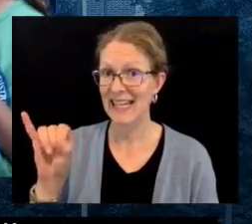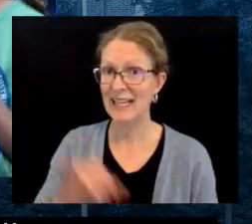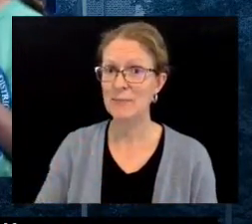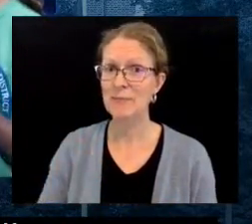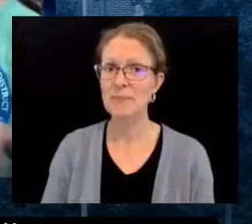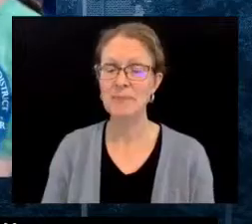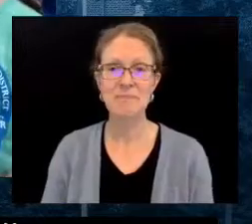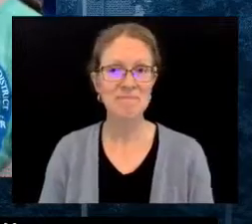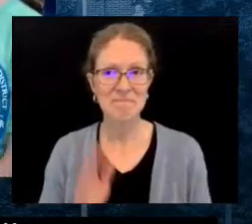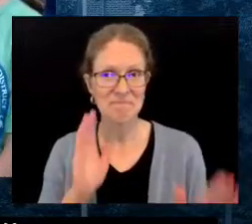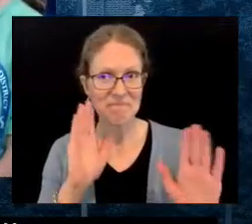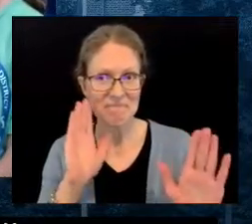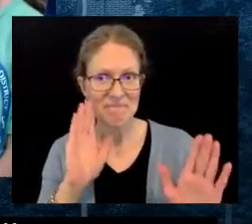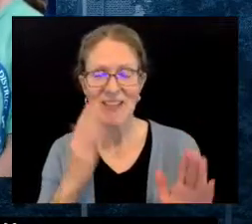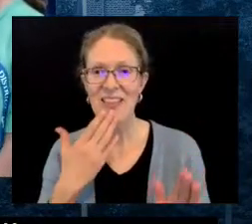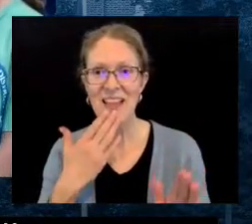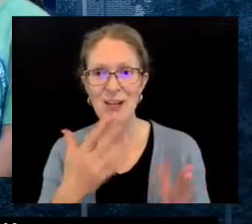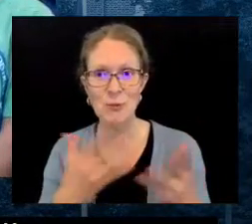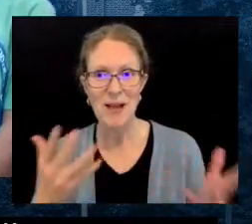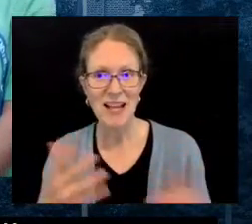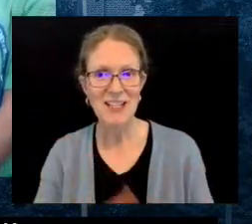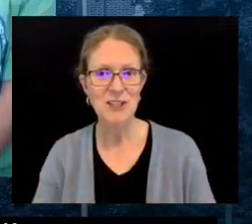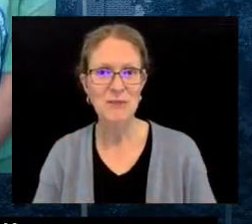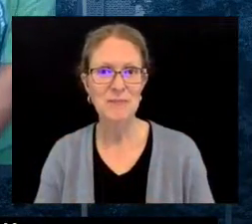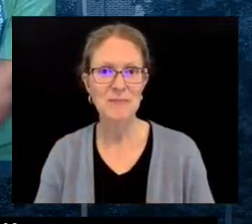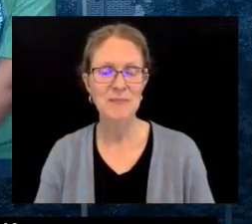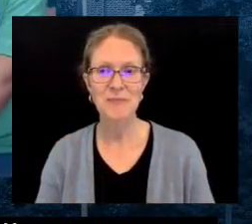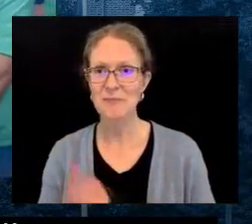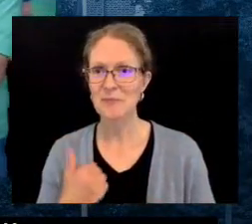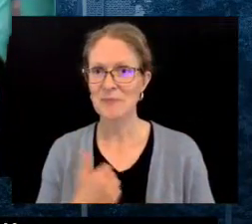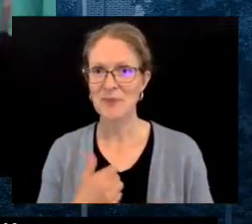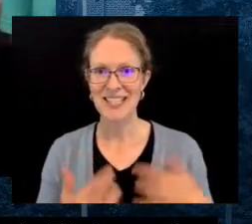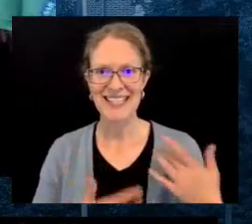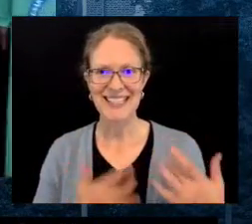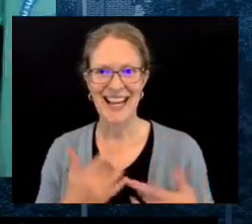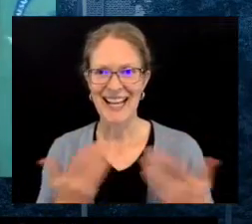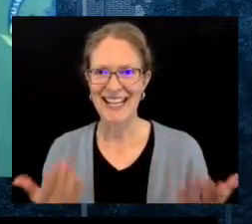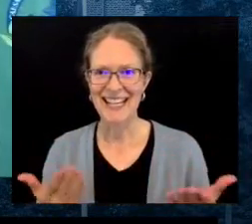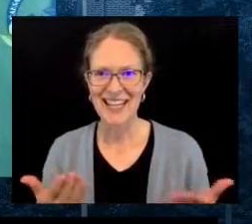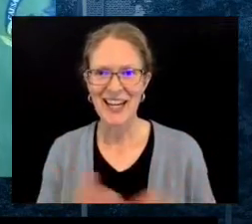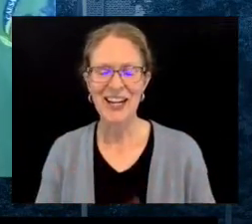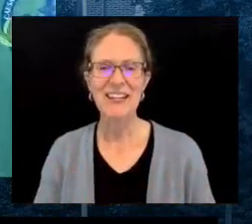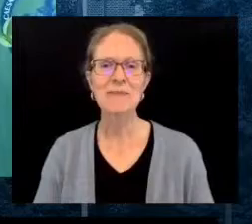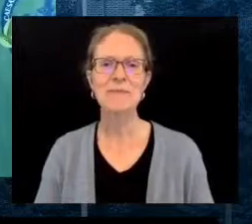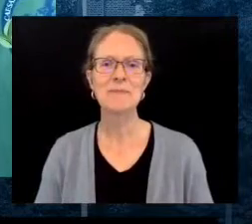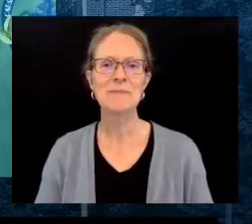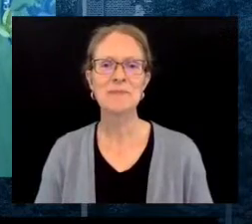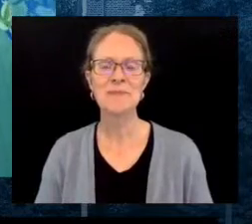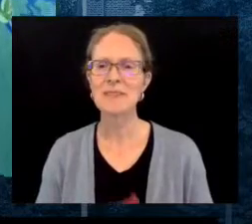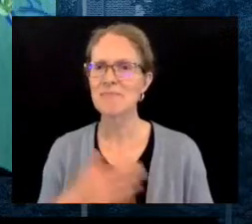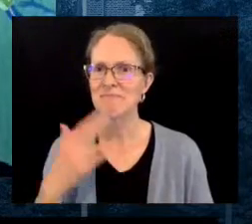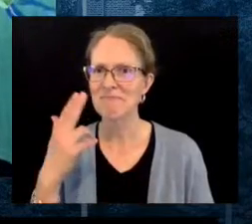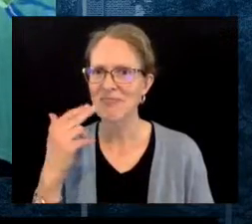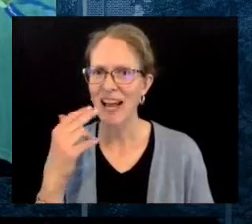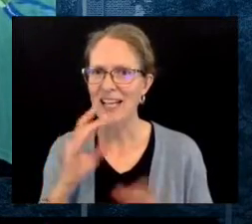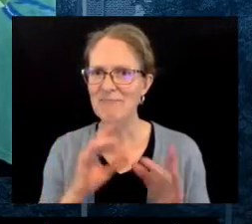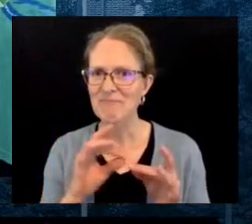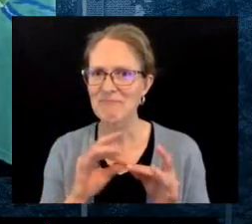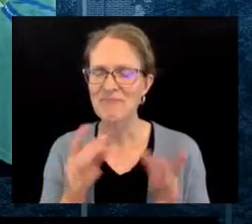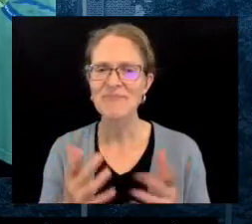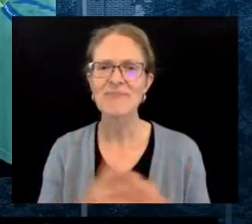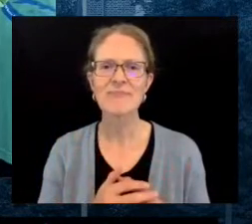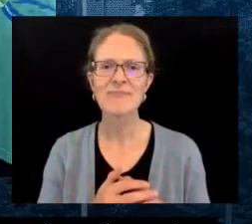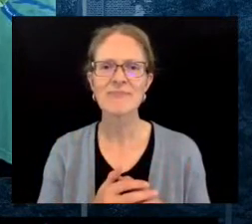Hi, everyone. Thank you so much. We are so excited to be here. I will say, it was funny because they were like, what is the Department